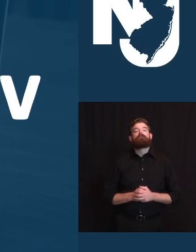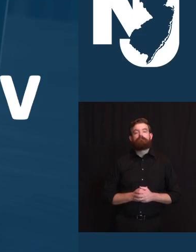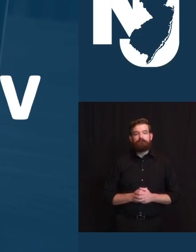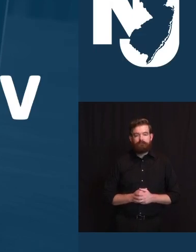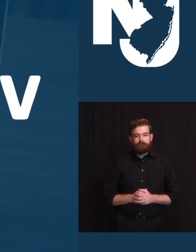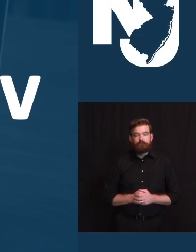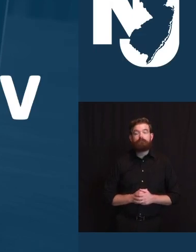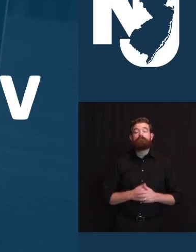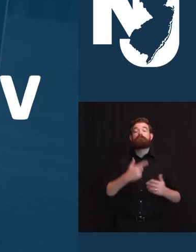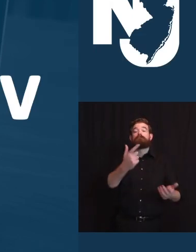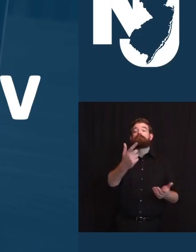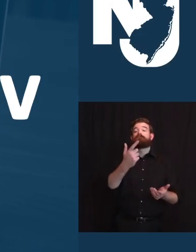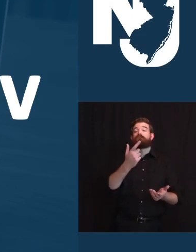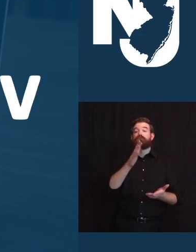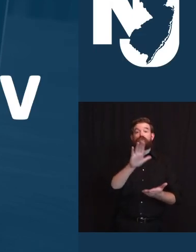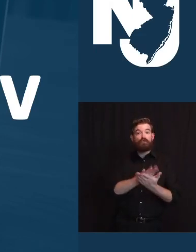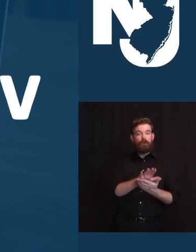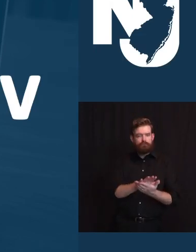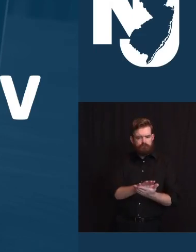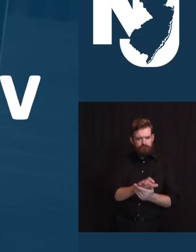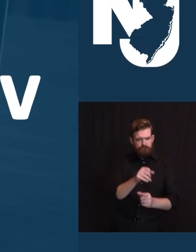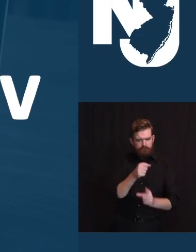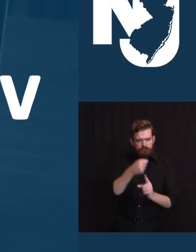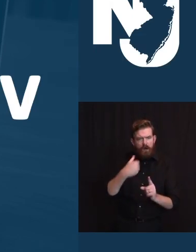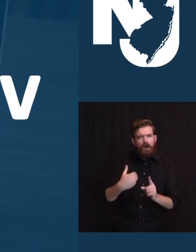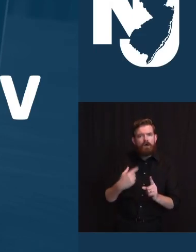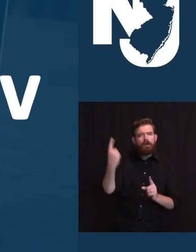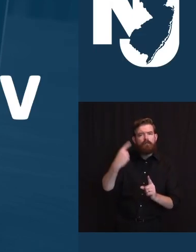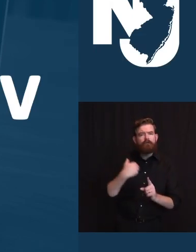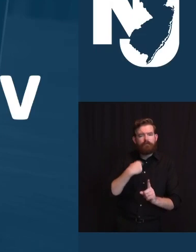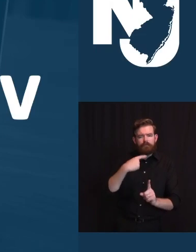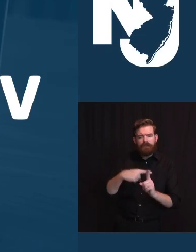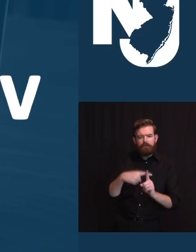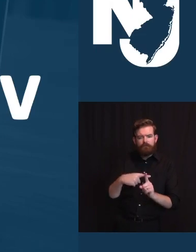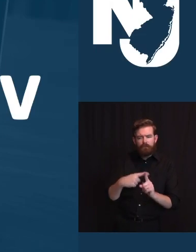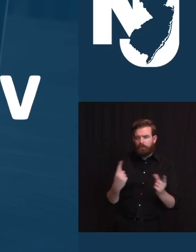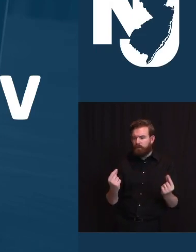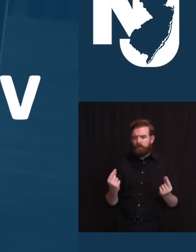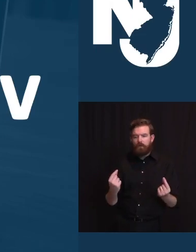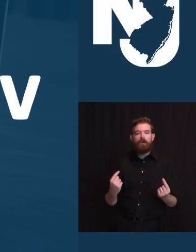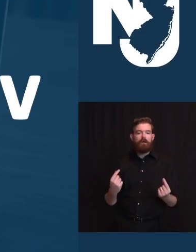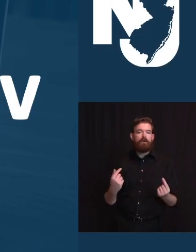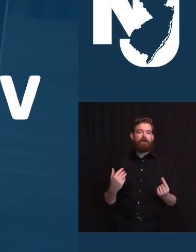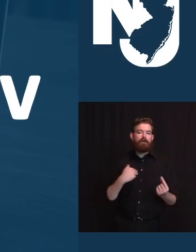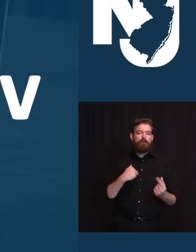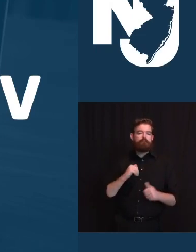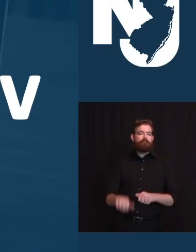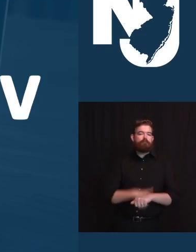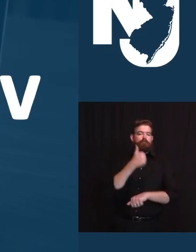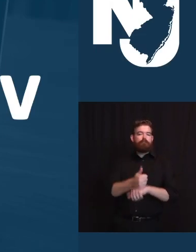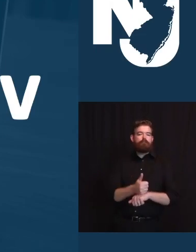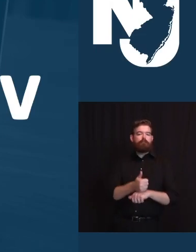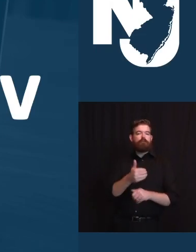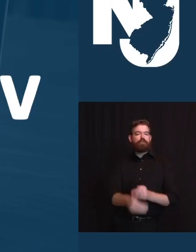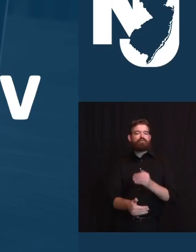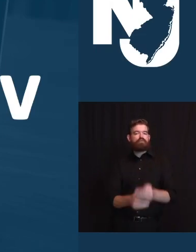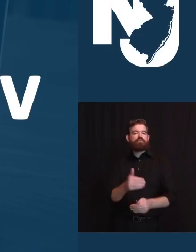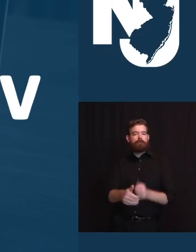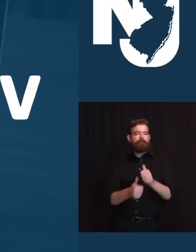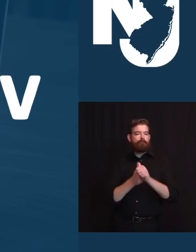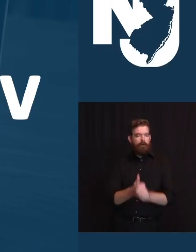decisions would be based on what the local public health investigation finds, but we have developed a short matrix to help guide